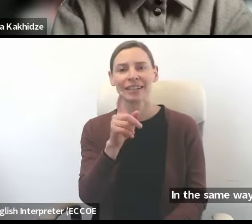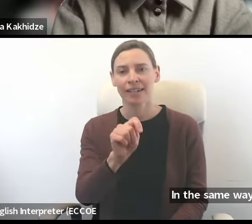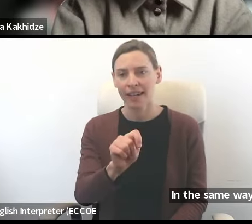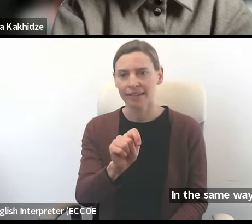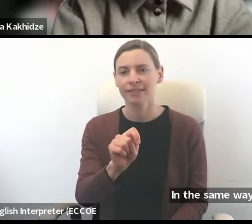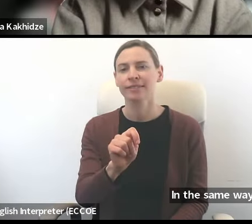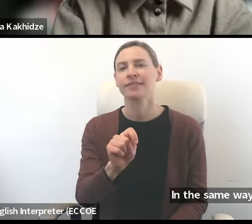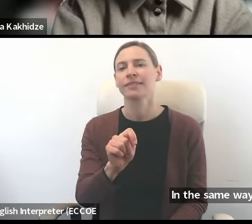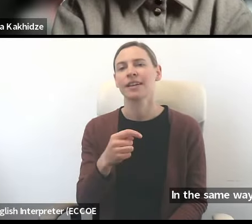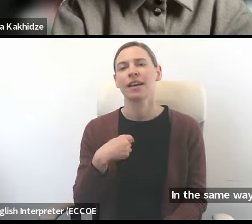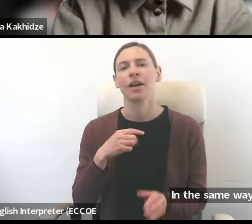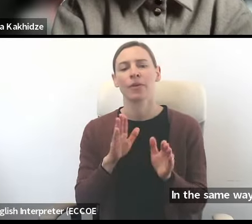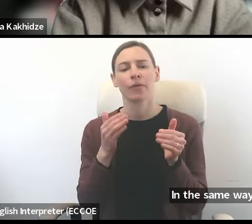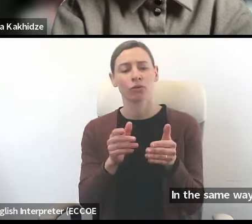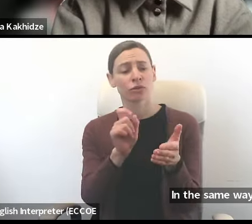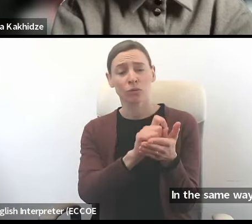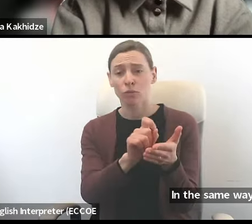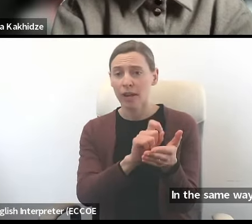writing as a practice,